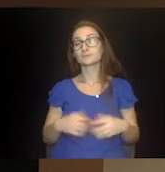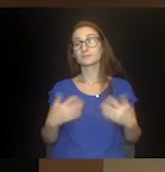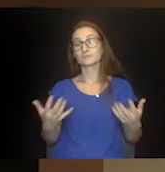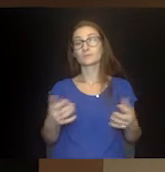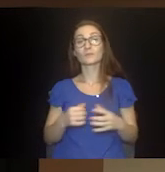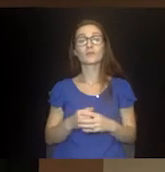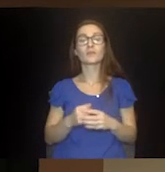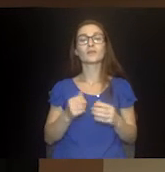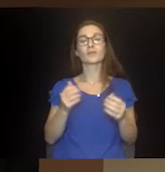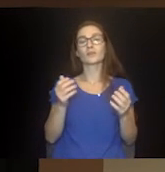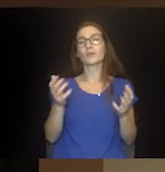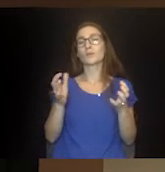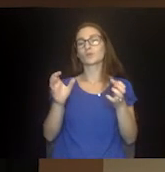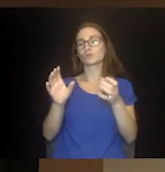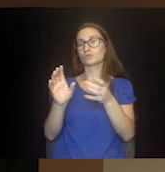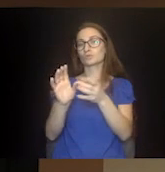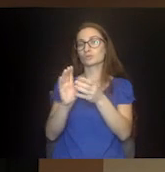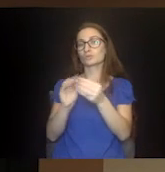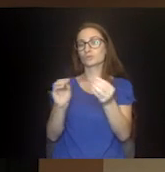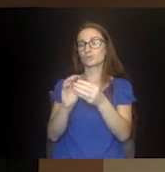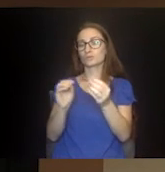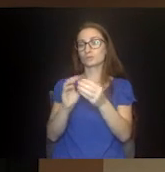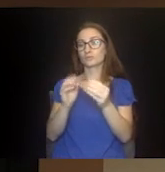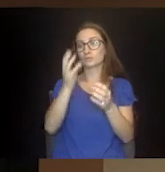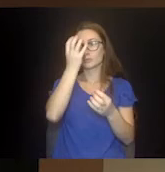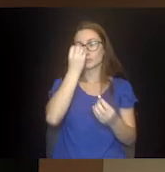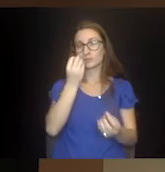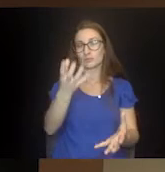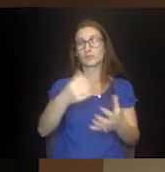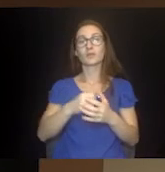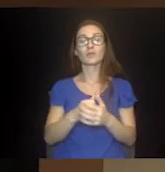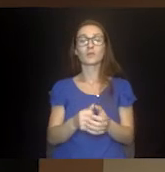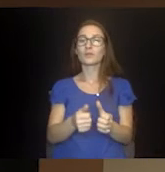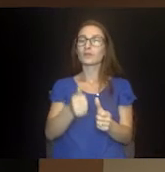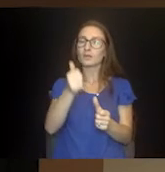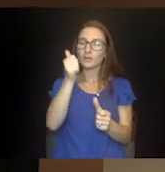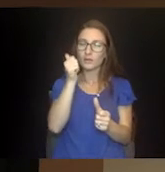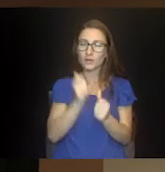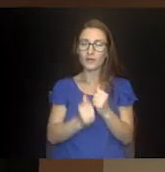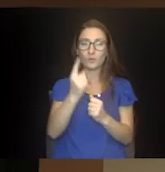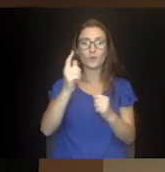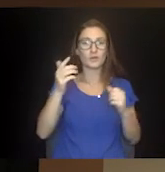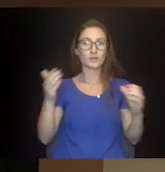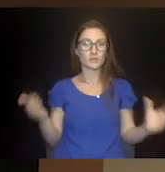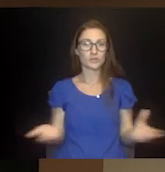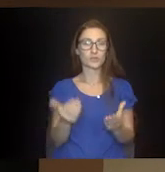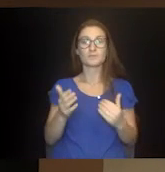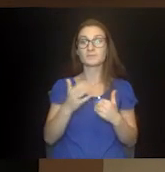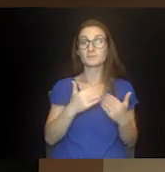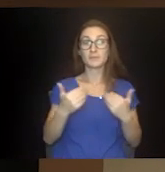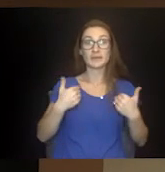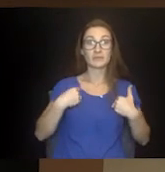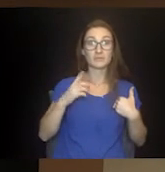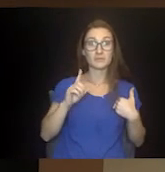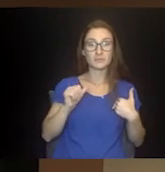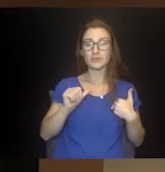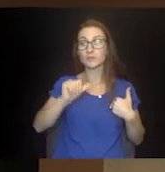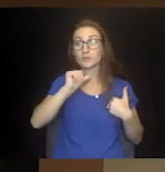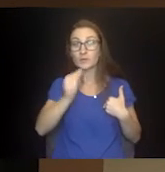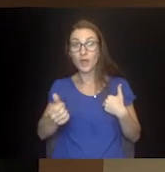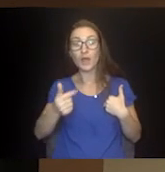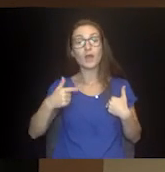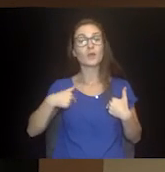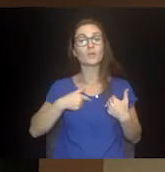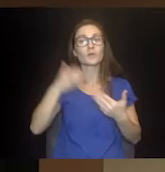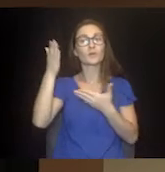So what I want to leave you with this is that every single one of us here, regardless if you have a disability or